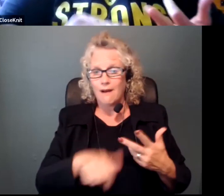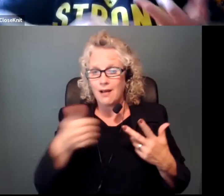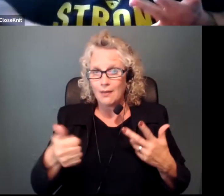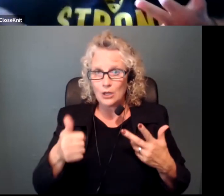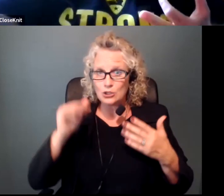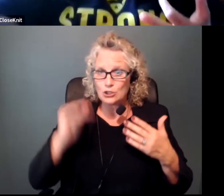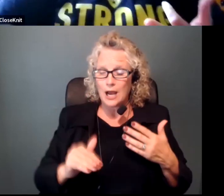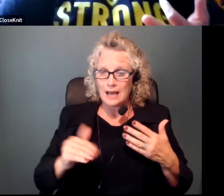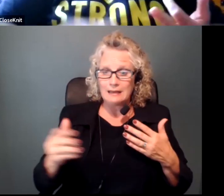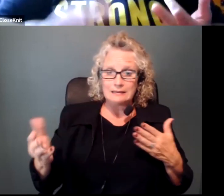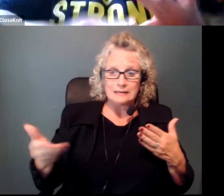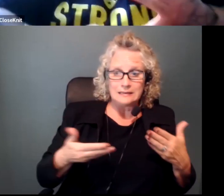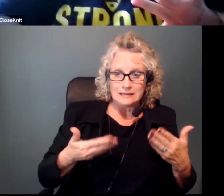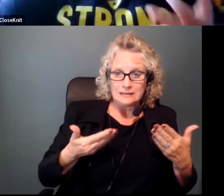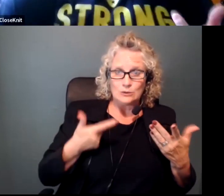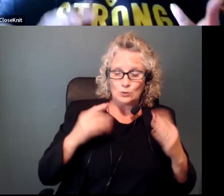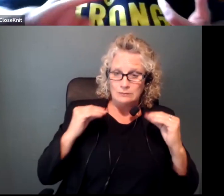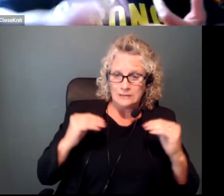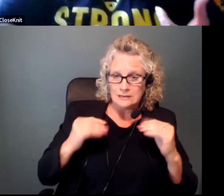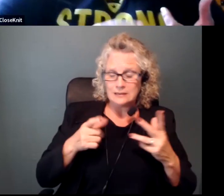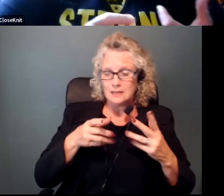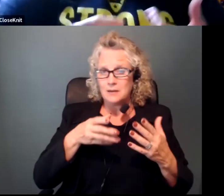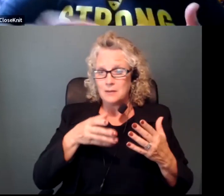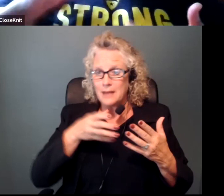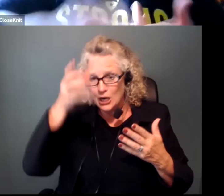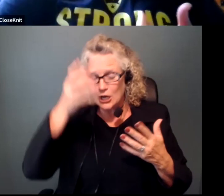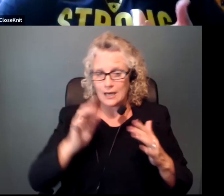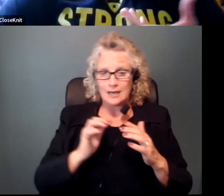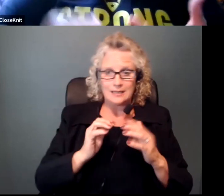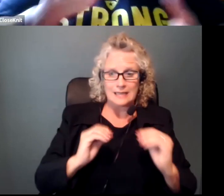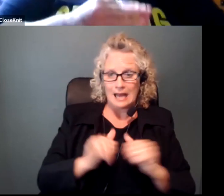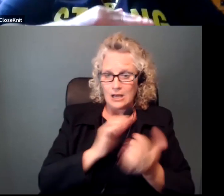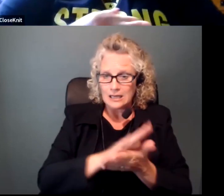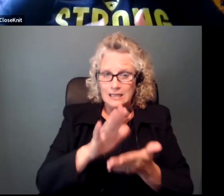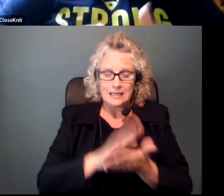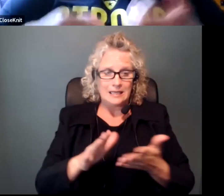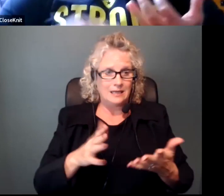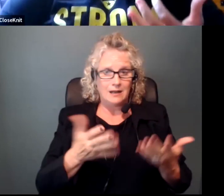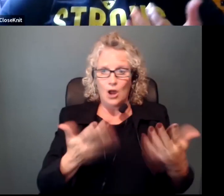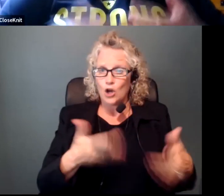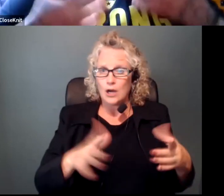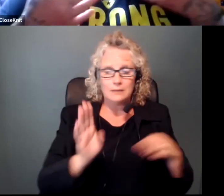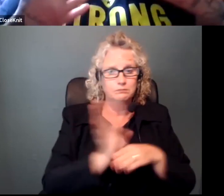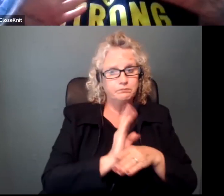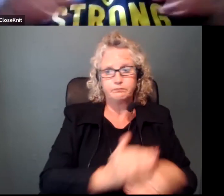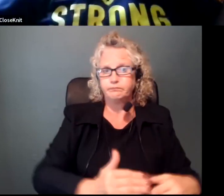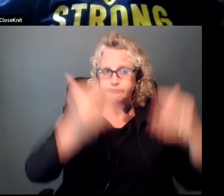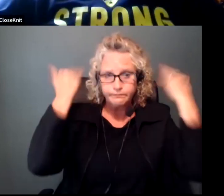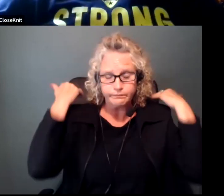you're trying to teach them that how to be a housemaid and how to clean up and how to go to school and how to have a job and how to be